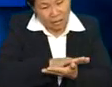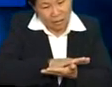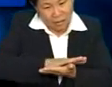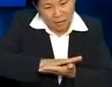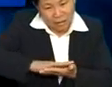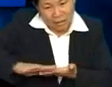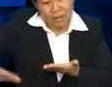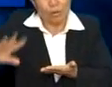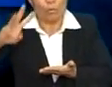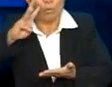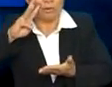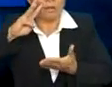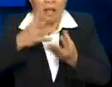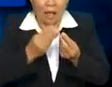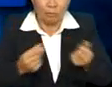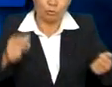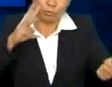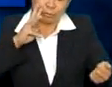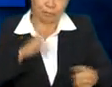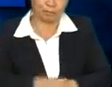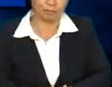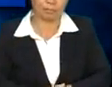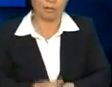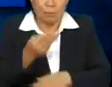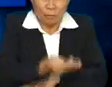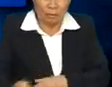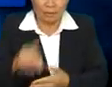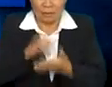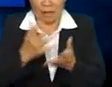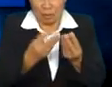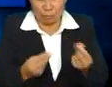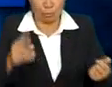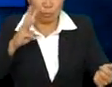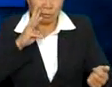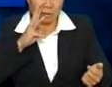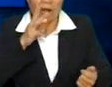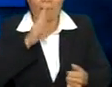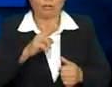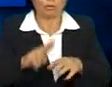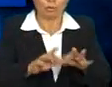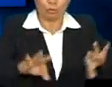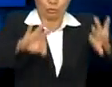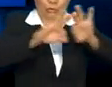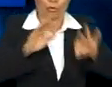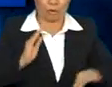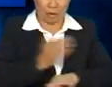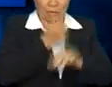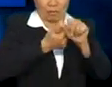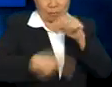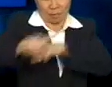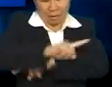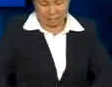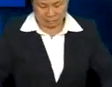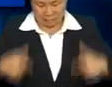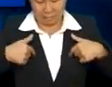clear water absorb water. The materials that absorb water are useful in our